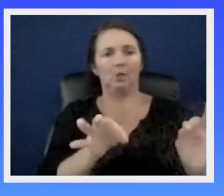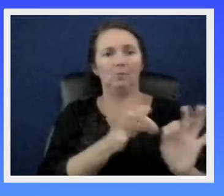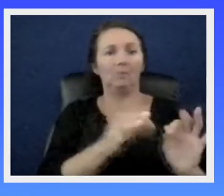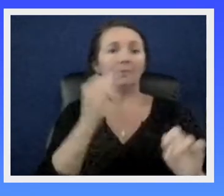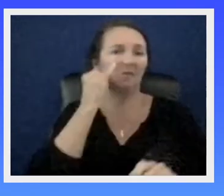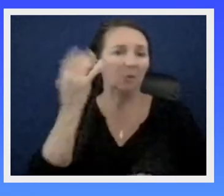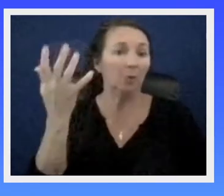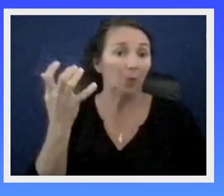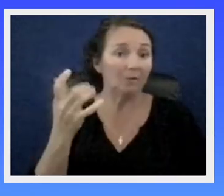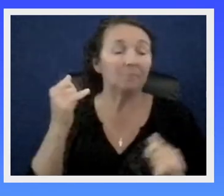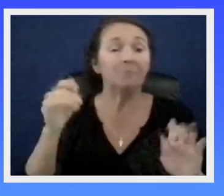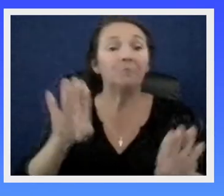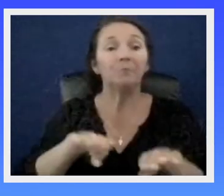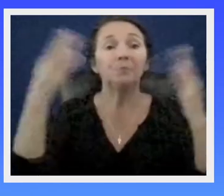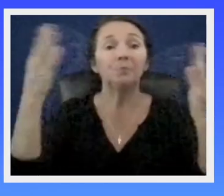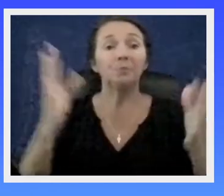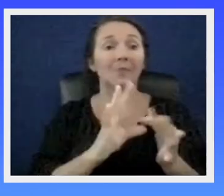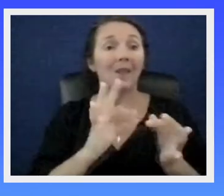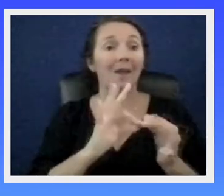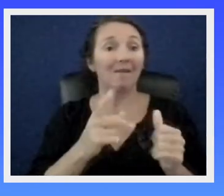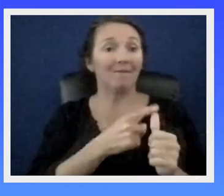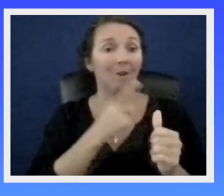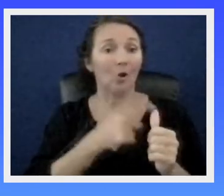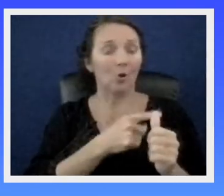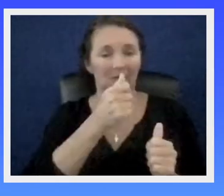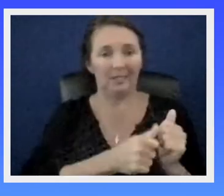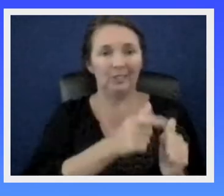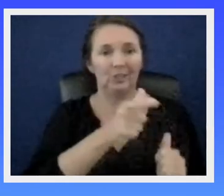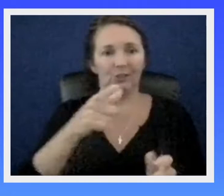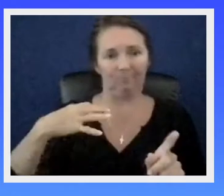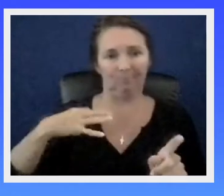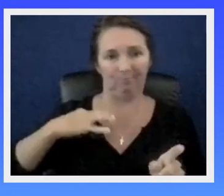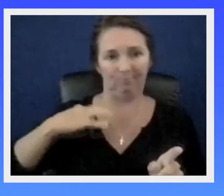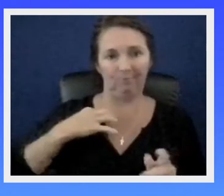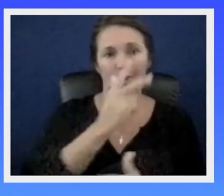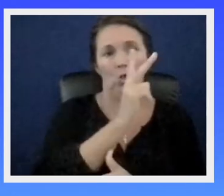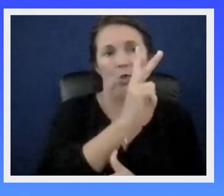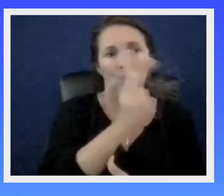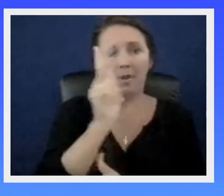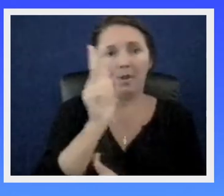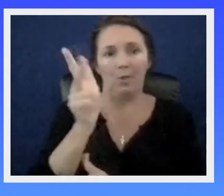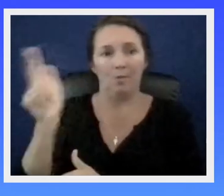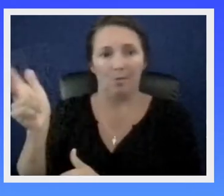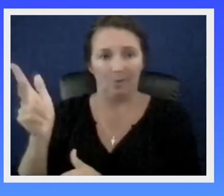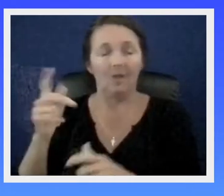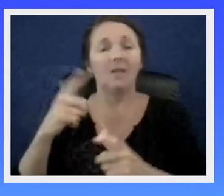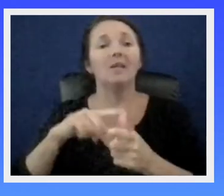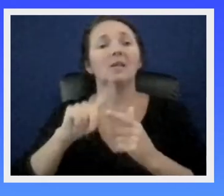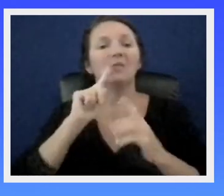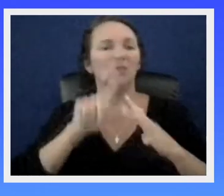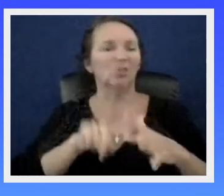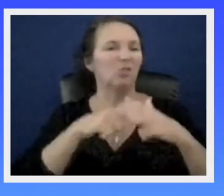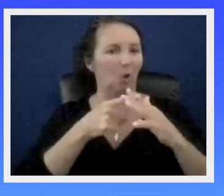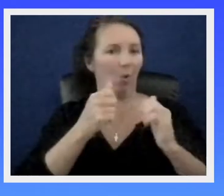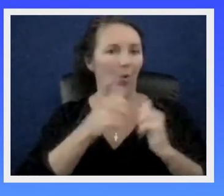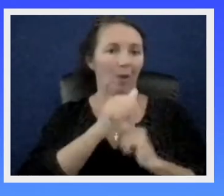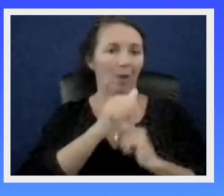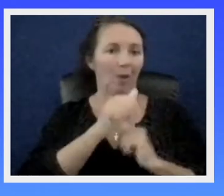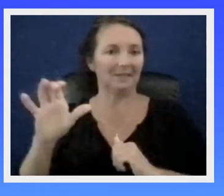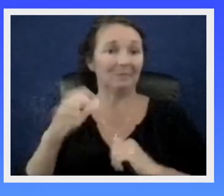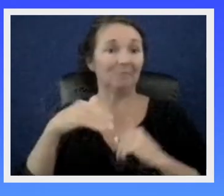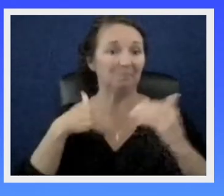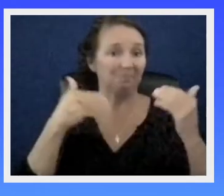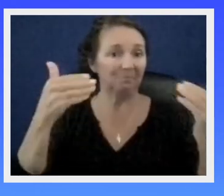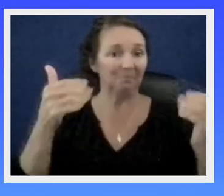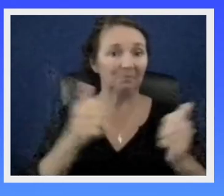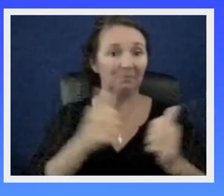with opening statements. Each candidate will be given 3 minutes, and we'll start alphabetically. So John, would you